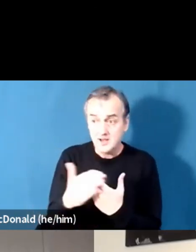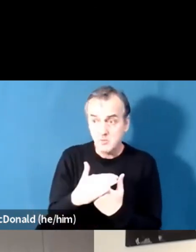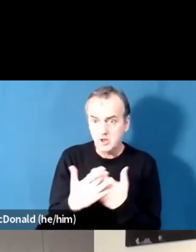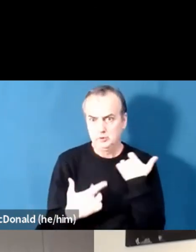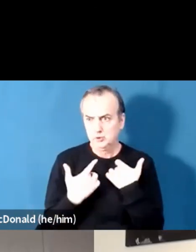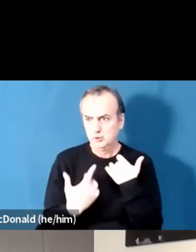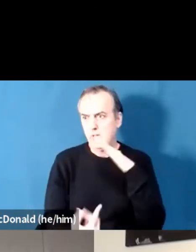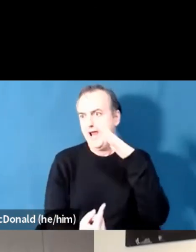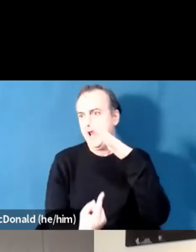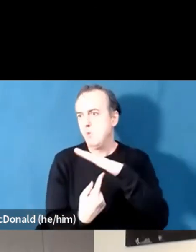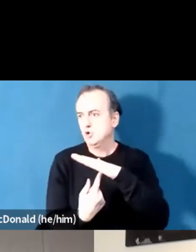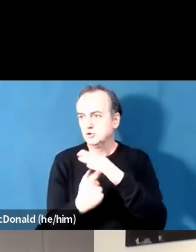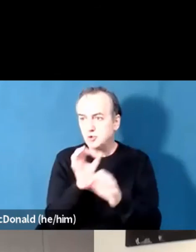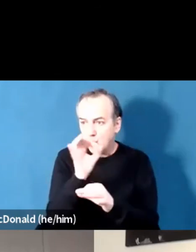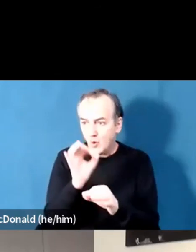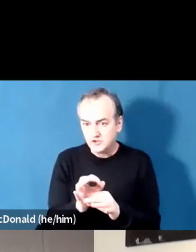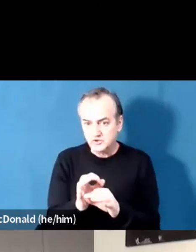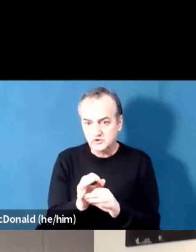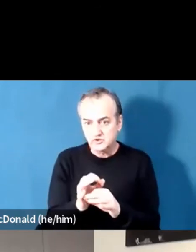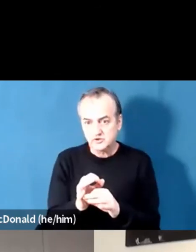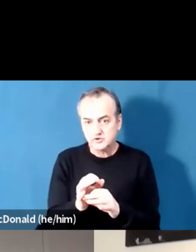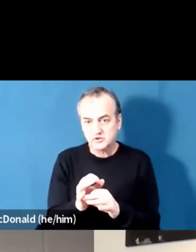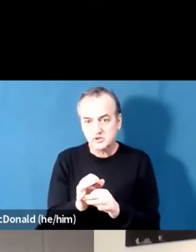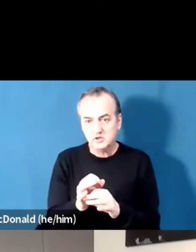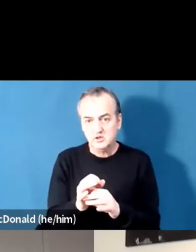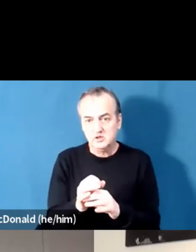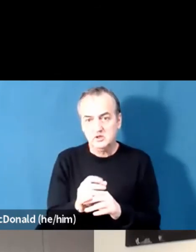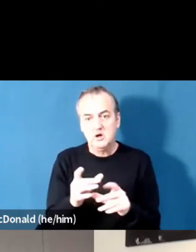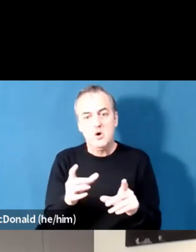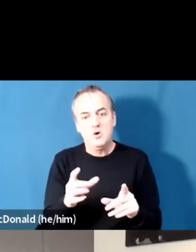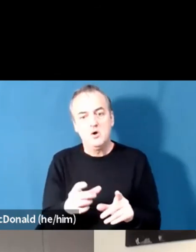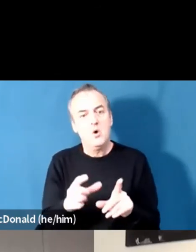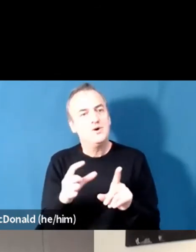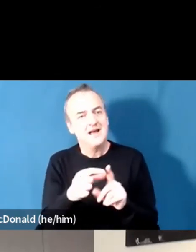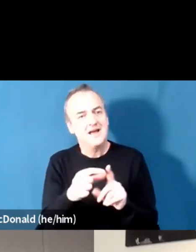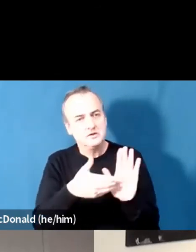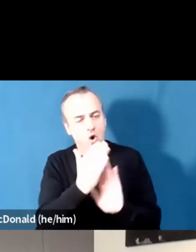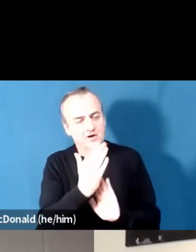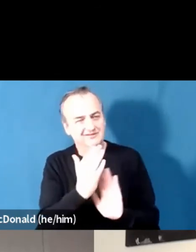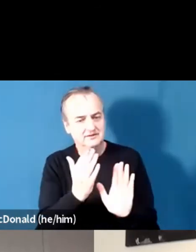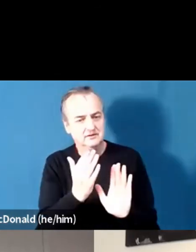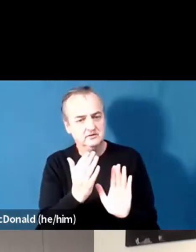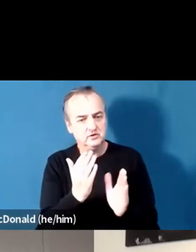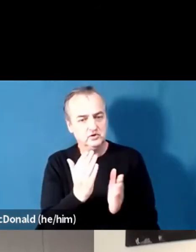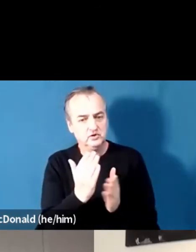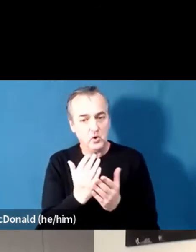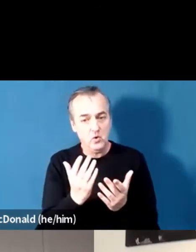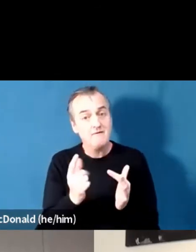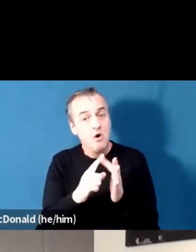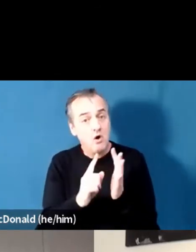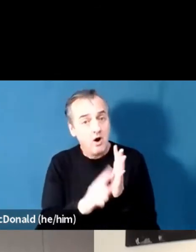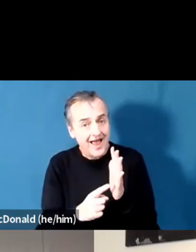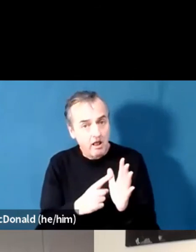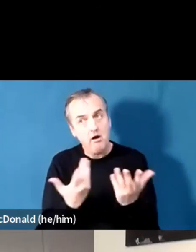David or Ella? I think David's gone. Oh yes, he had an interview, didn't he? But yeah, for Ella or Donna or...